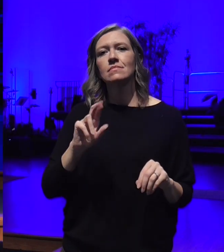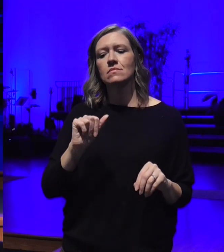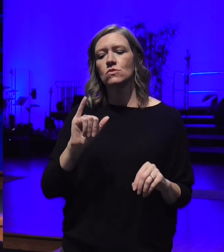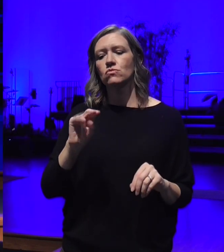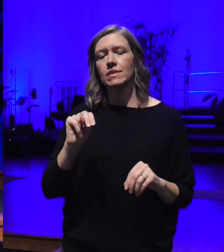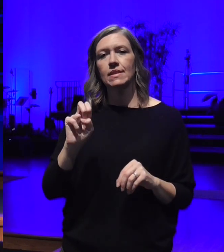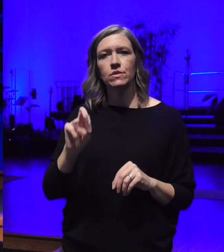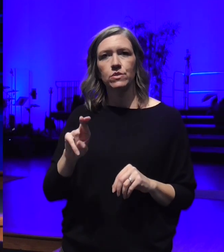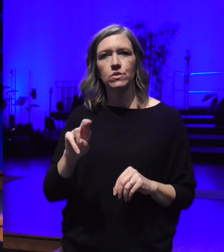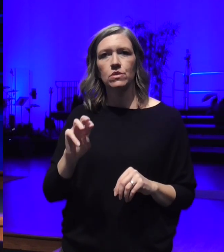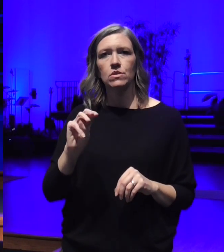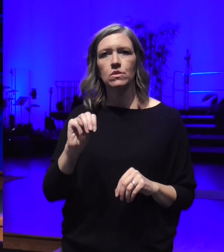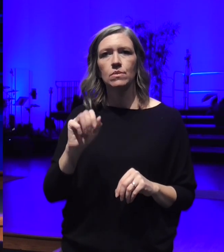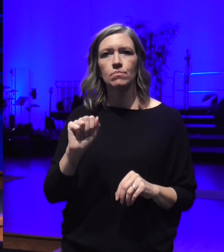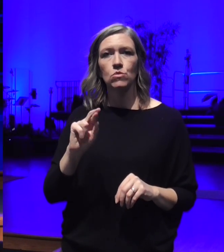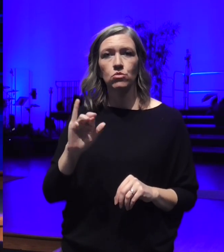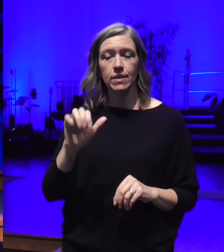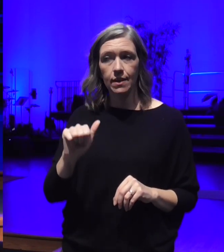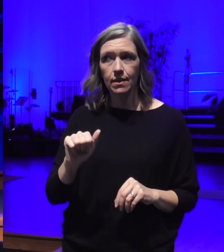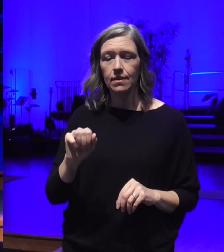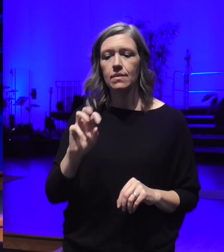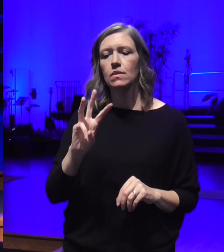Rainer Maria Rilke,